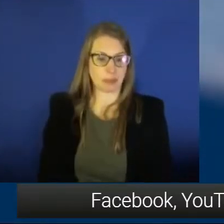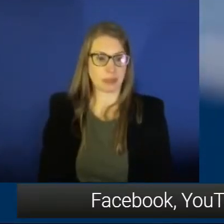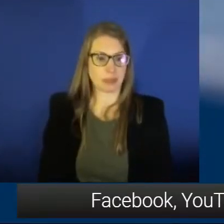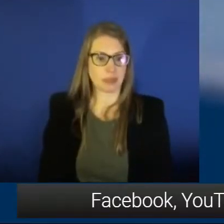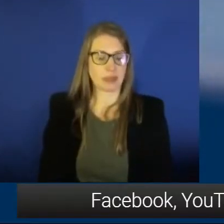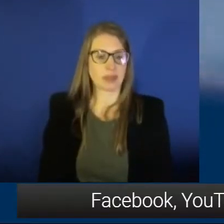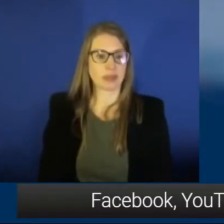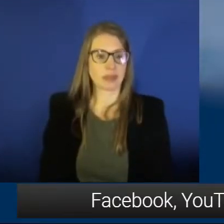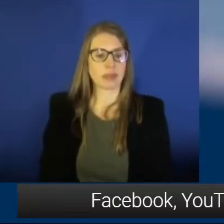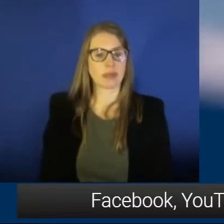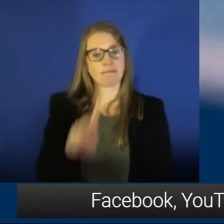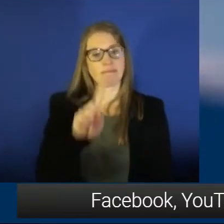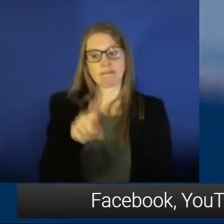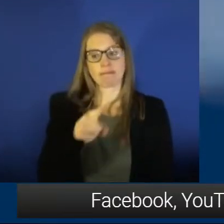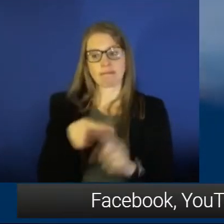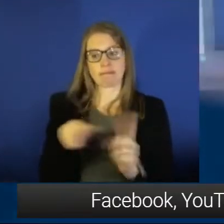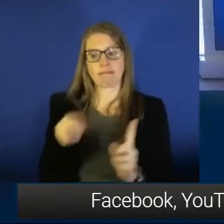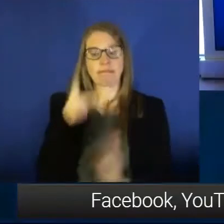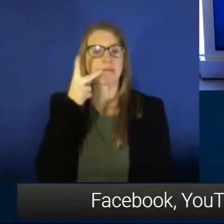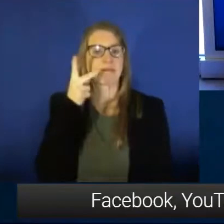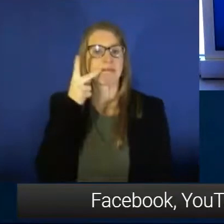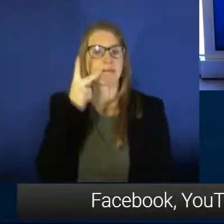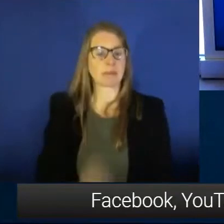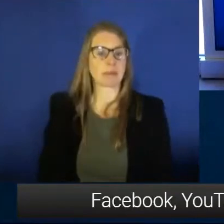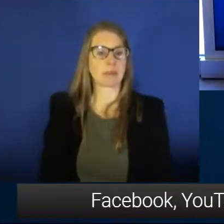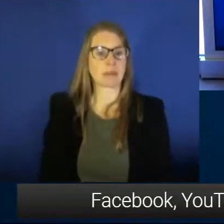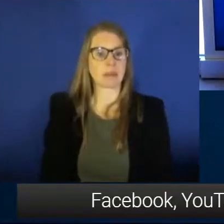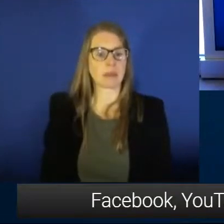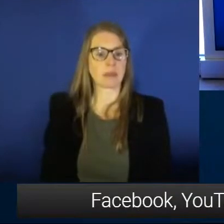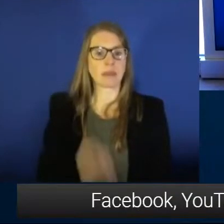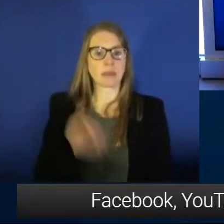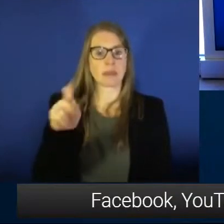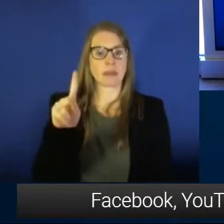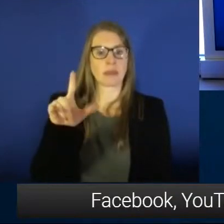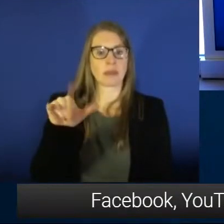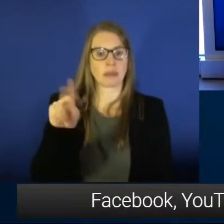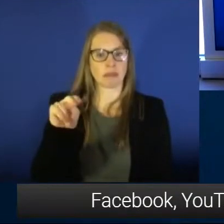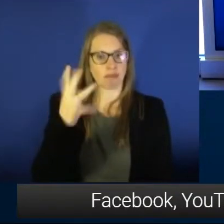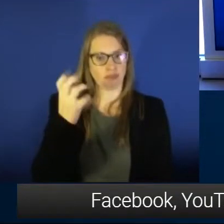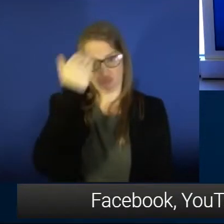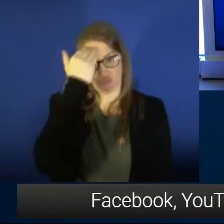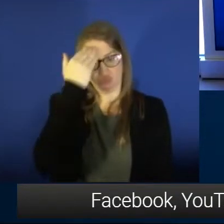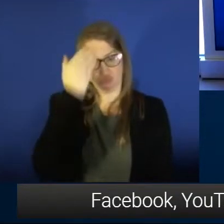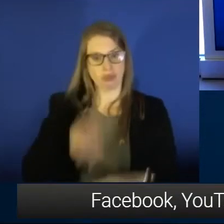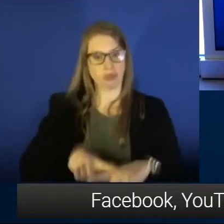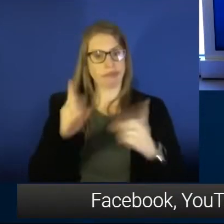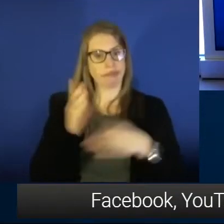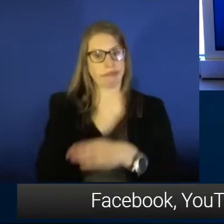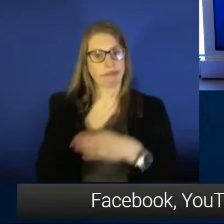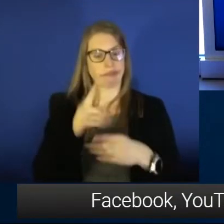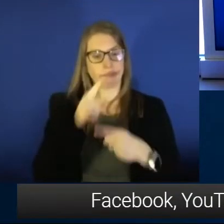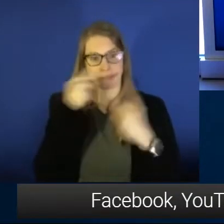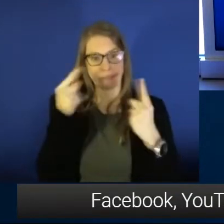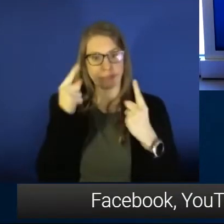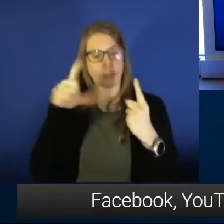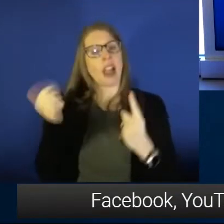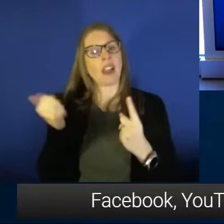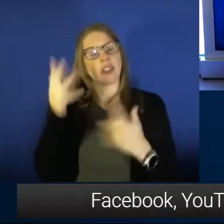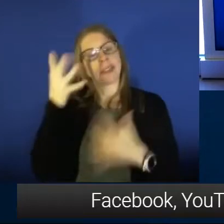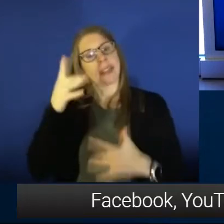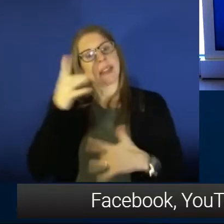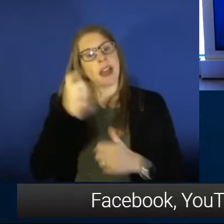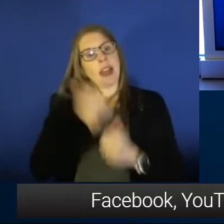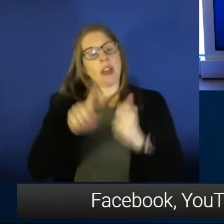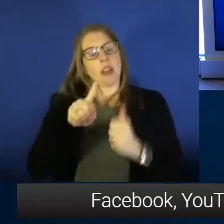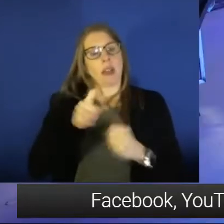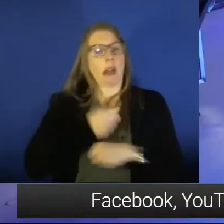Question from, let me see, Jacqueline wants to know, how can you truly tell the difference between allergies and other sickness? Everyone seems to be blaming their